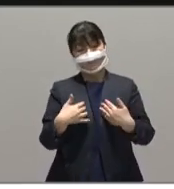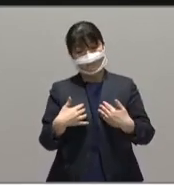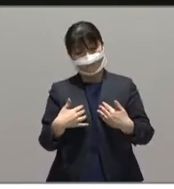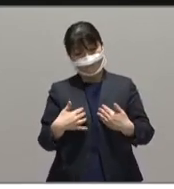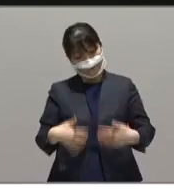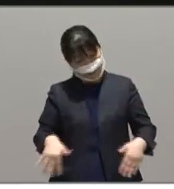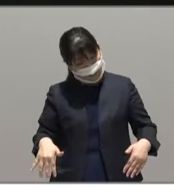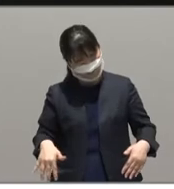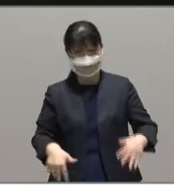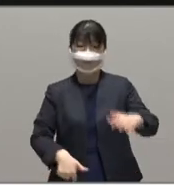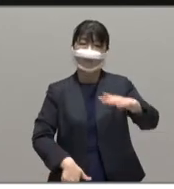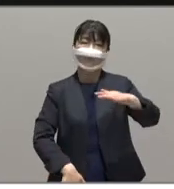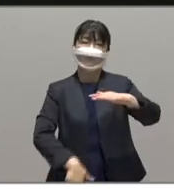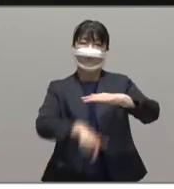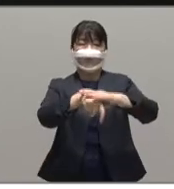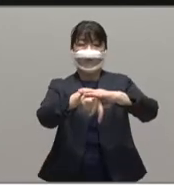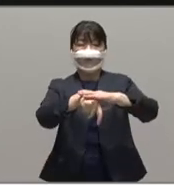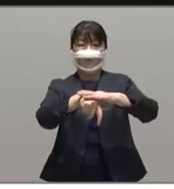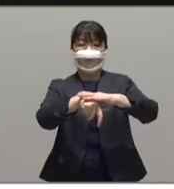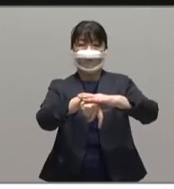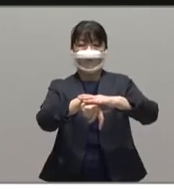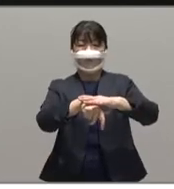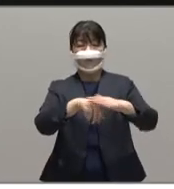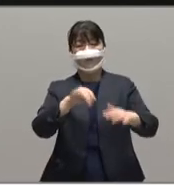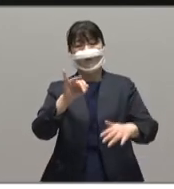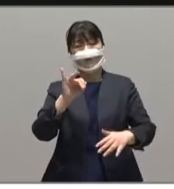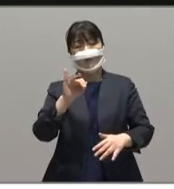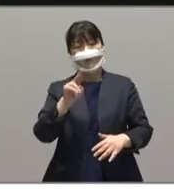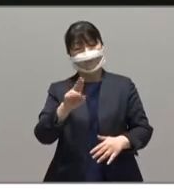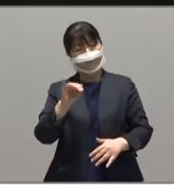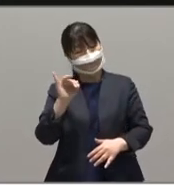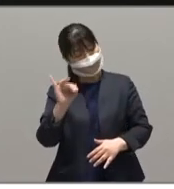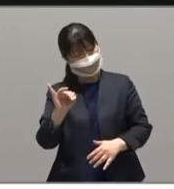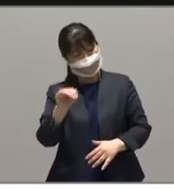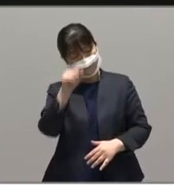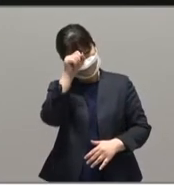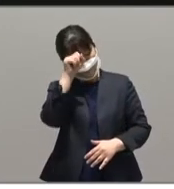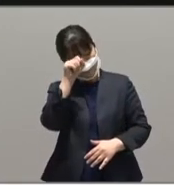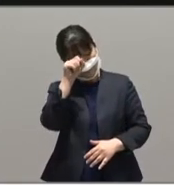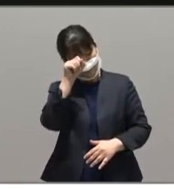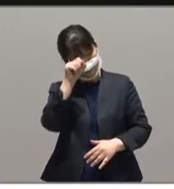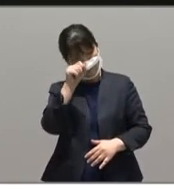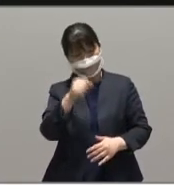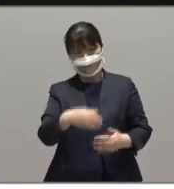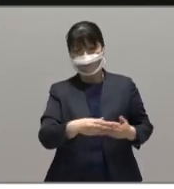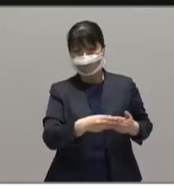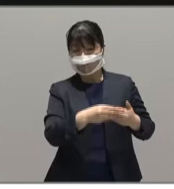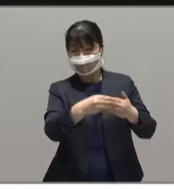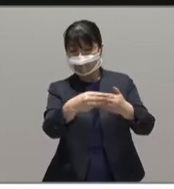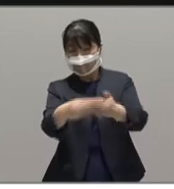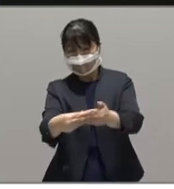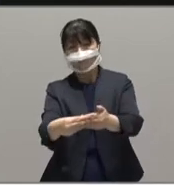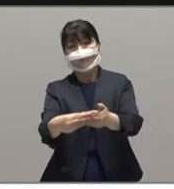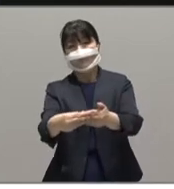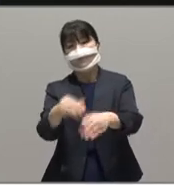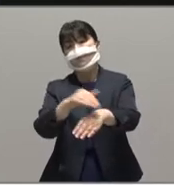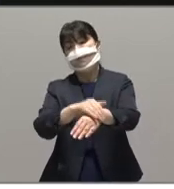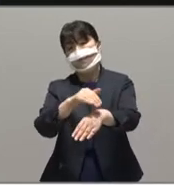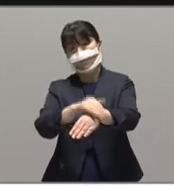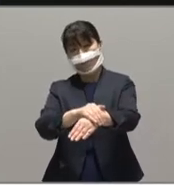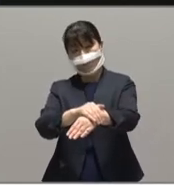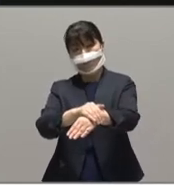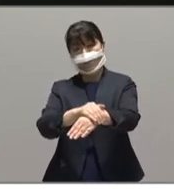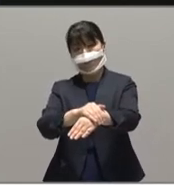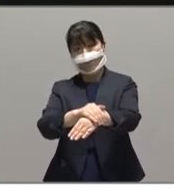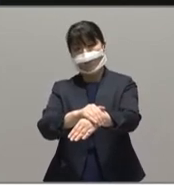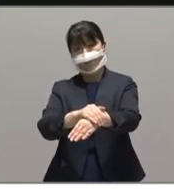those forests, tired people, stressed people, or people with mild depression. How can we